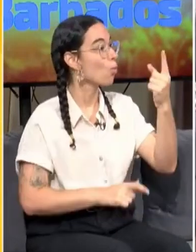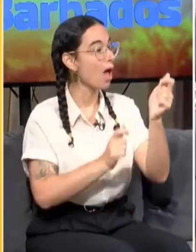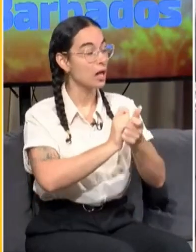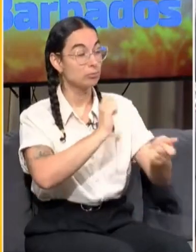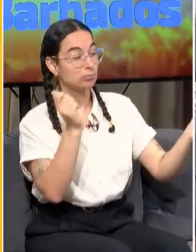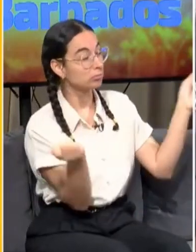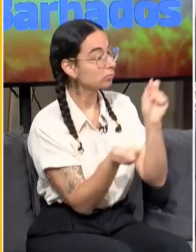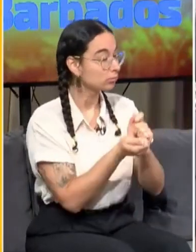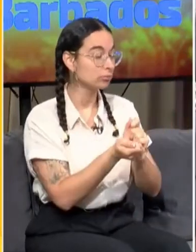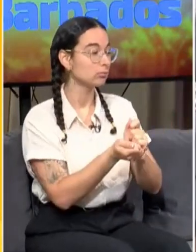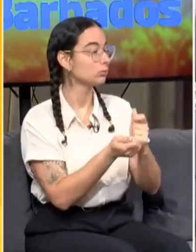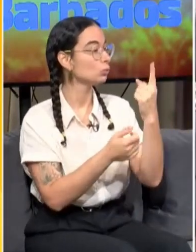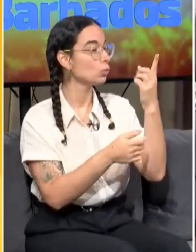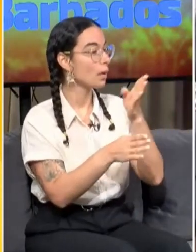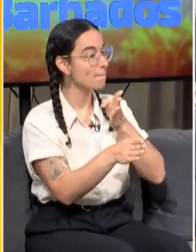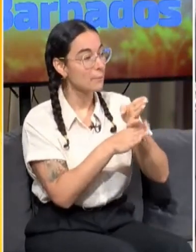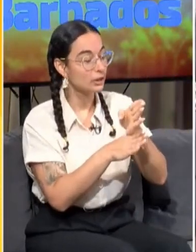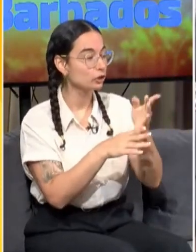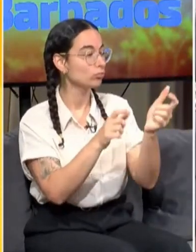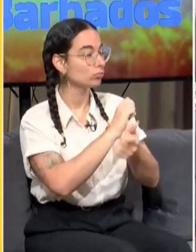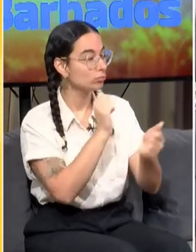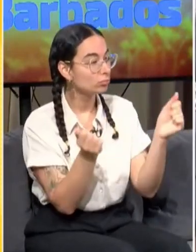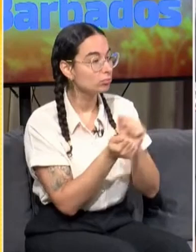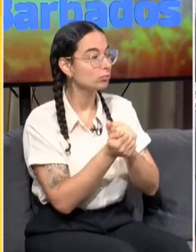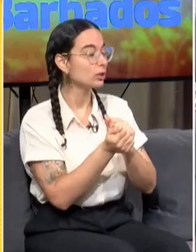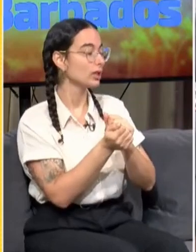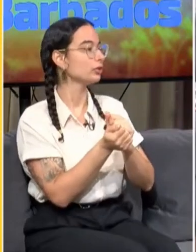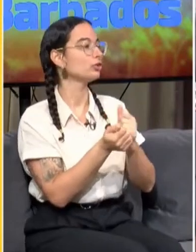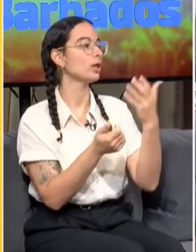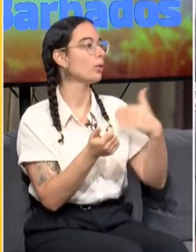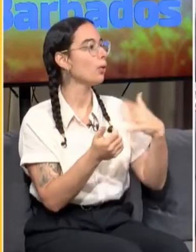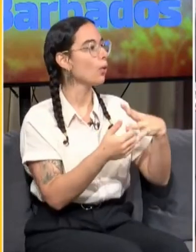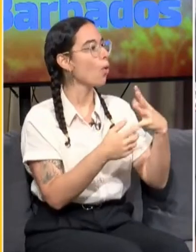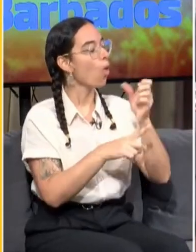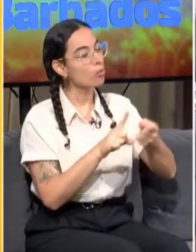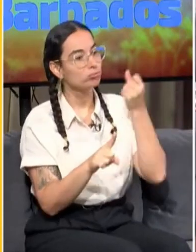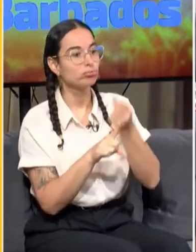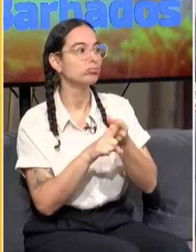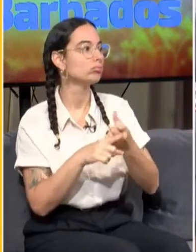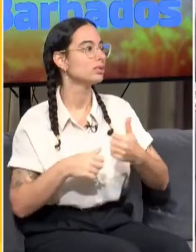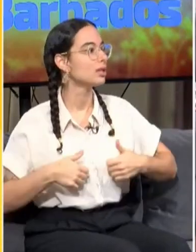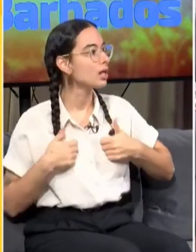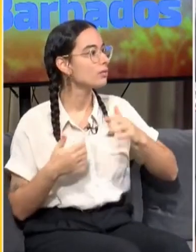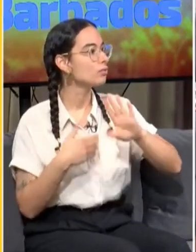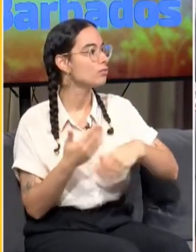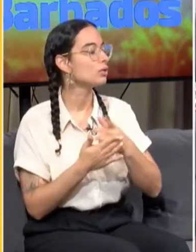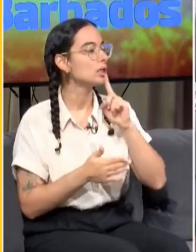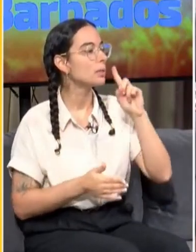make a major difference in the lives of deaf people, what would it be?